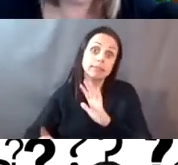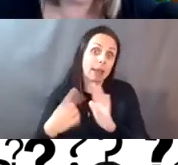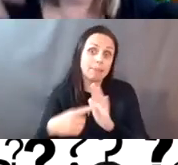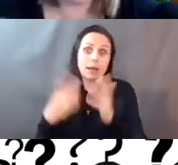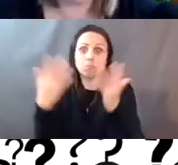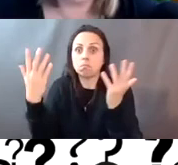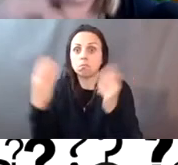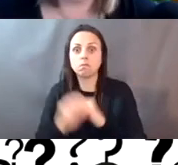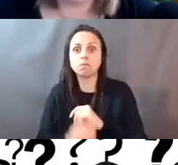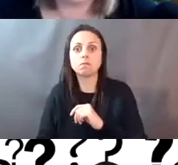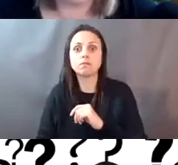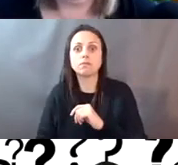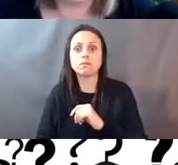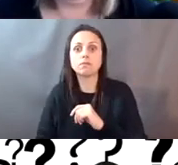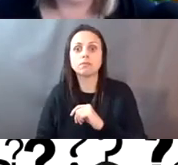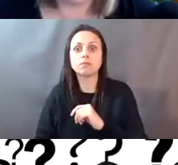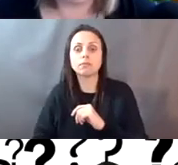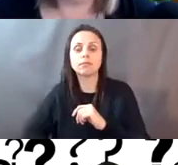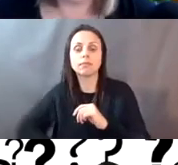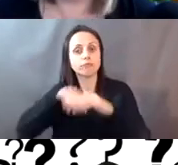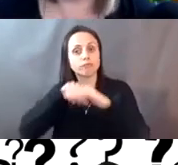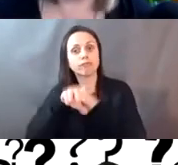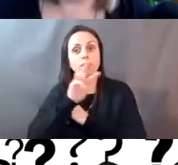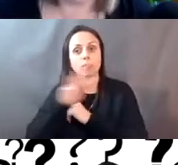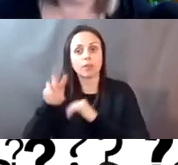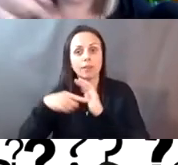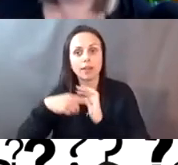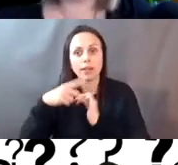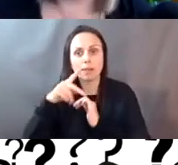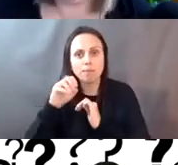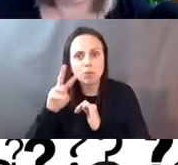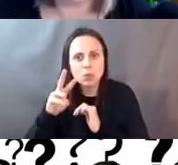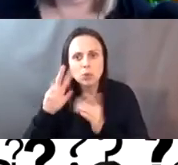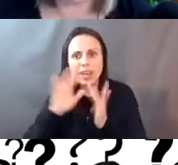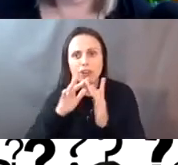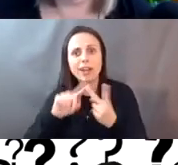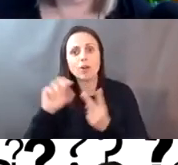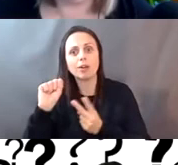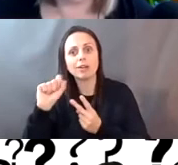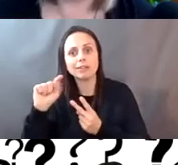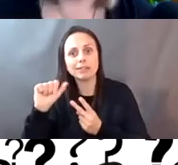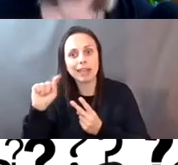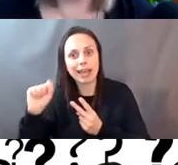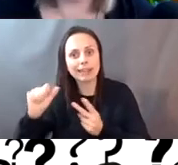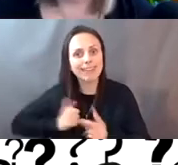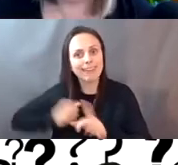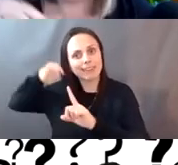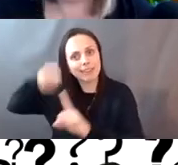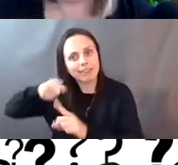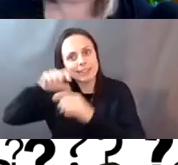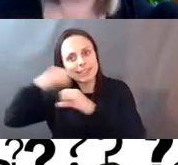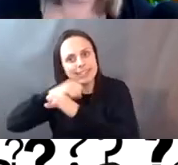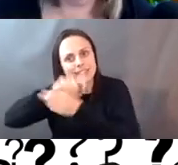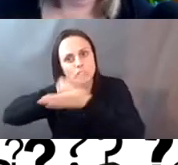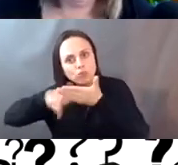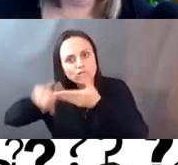just even like going to a website like Pew Internet or Stats Canada, which specialize in statistical research,